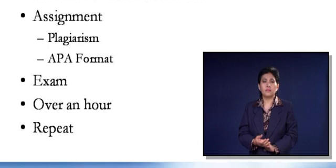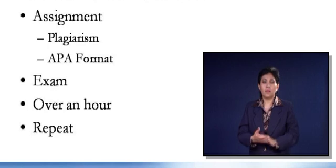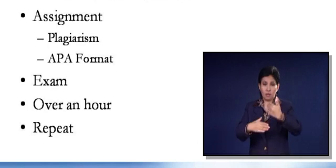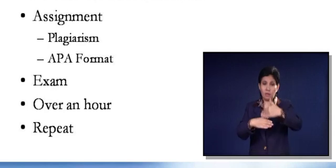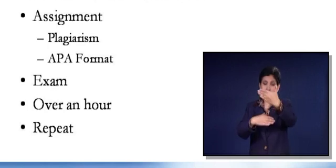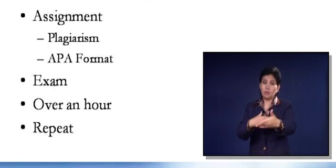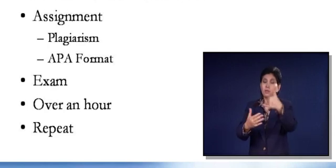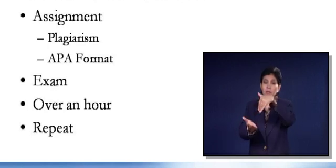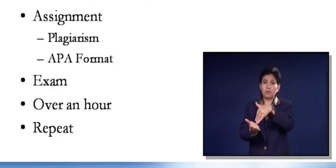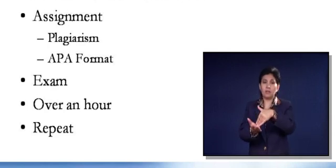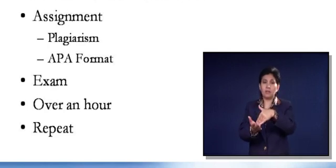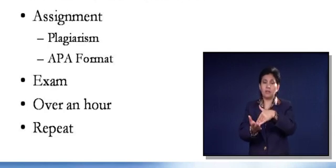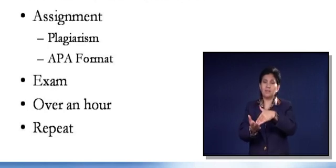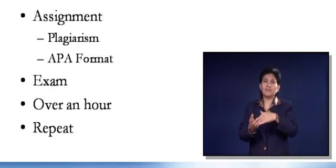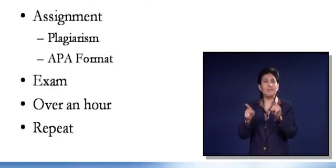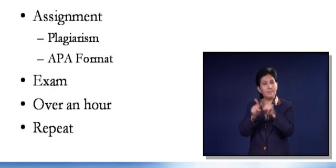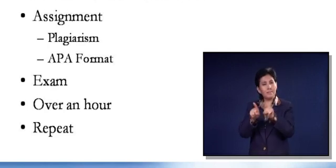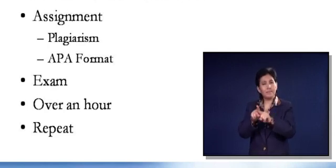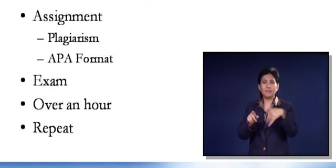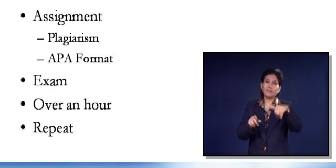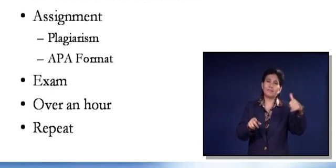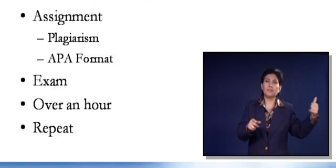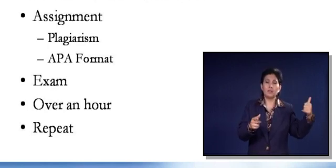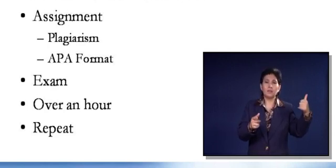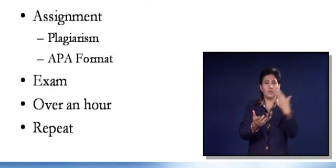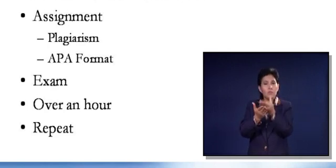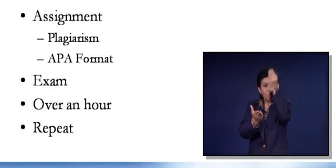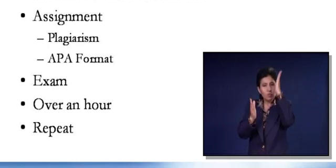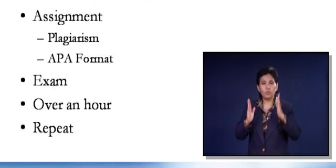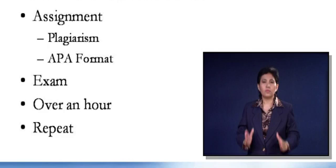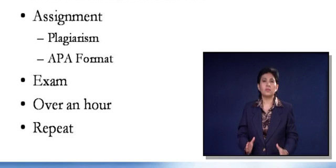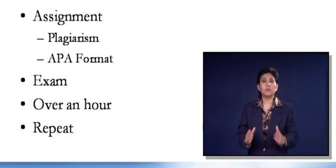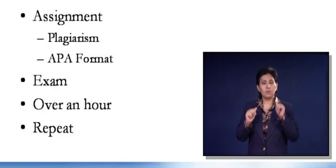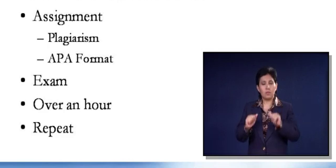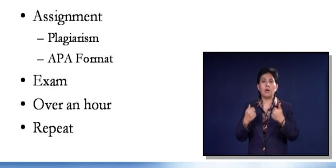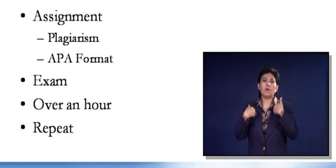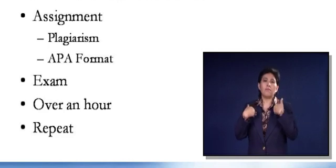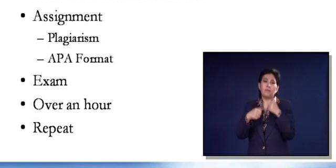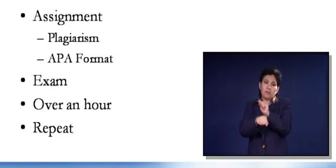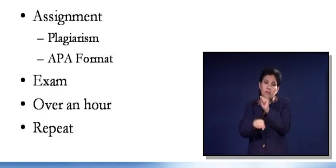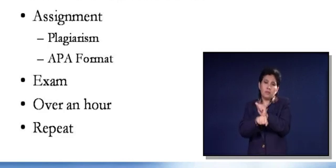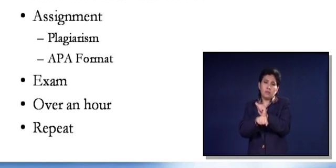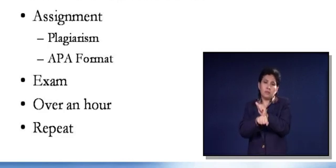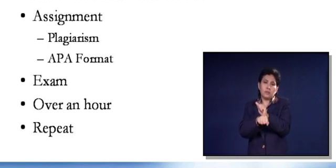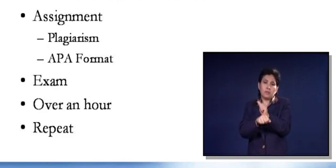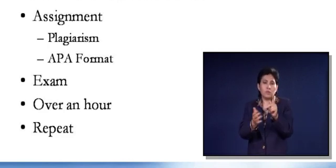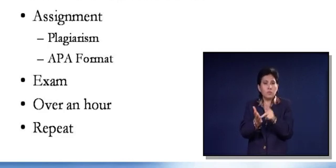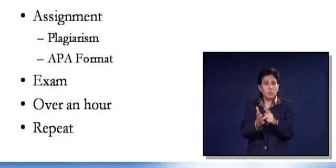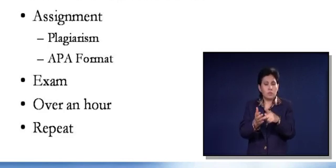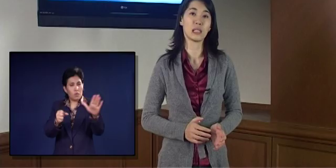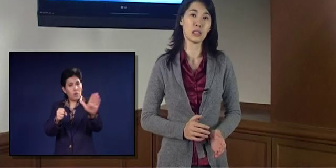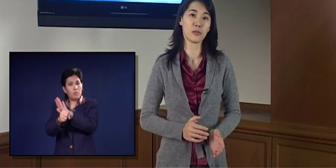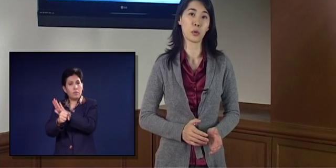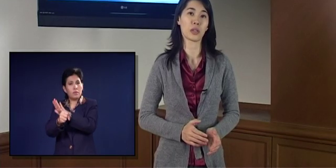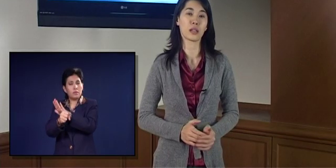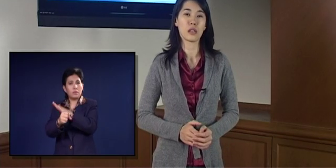Next one, like any other students, you'll be assigned for an assignment which you have to complete prior to